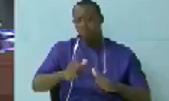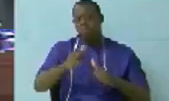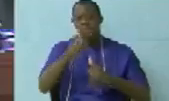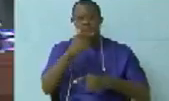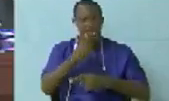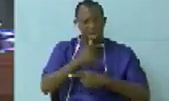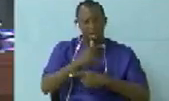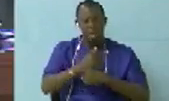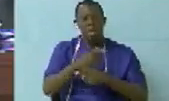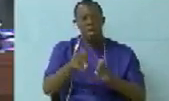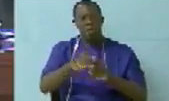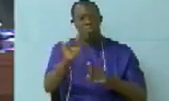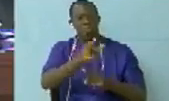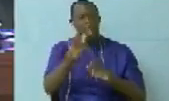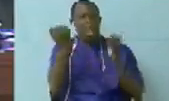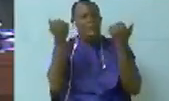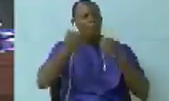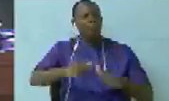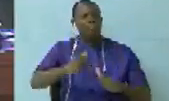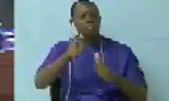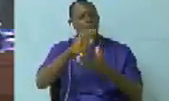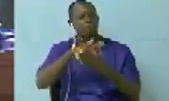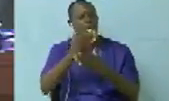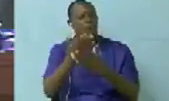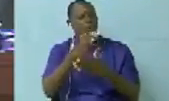that occurred within